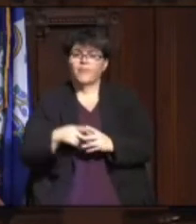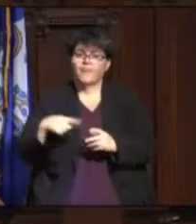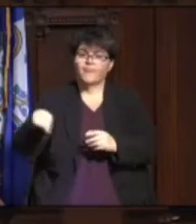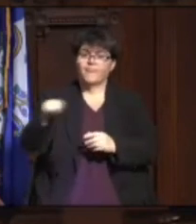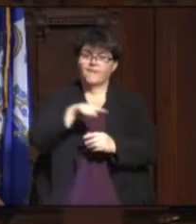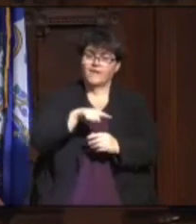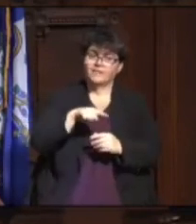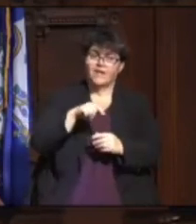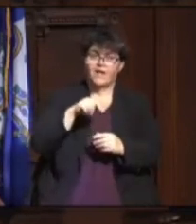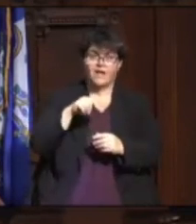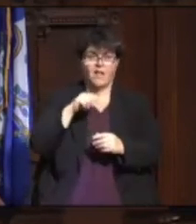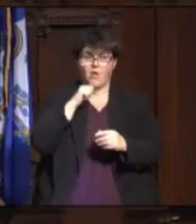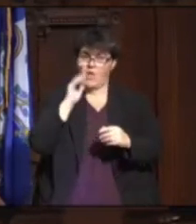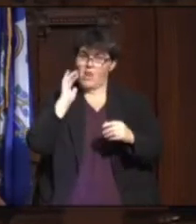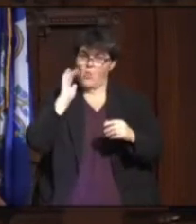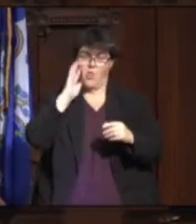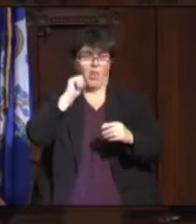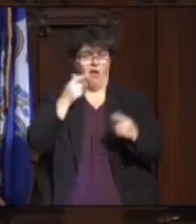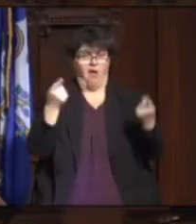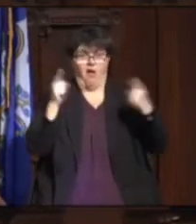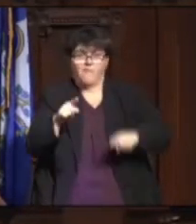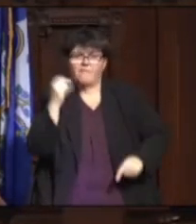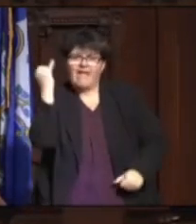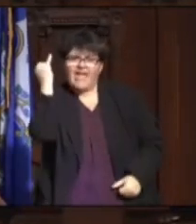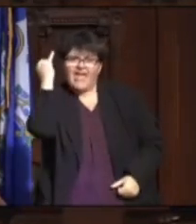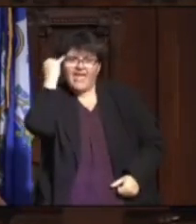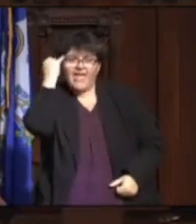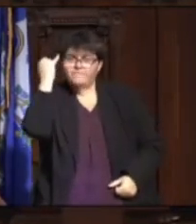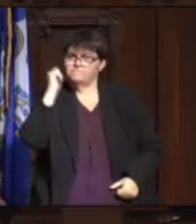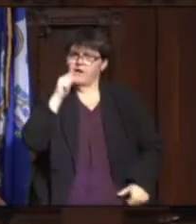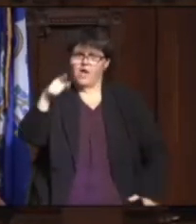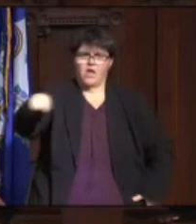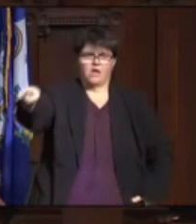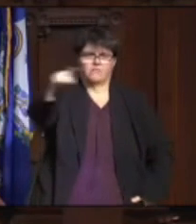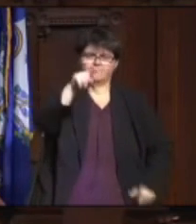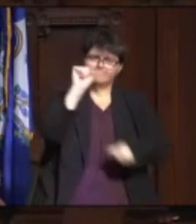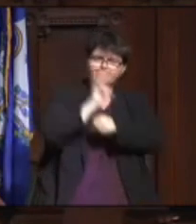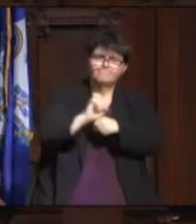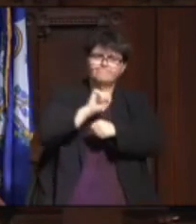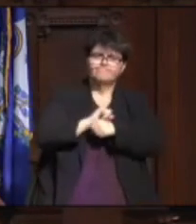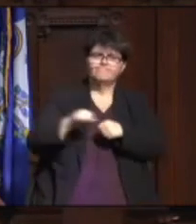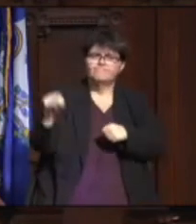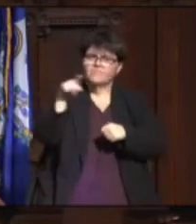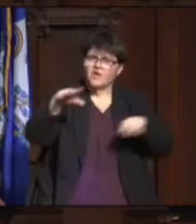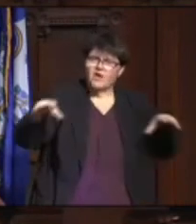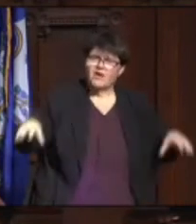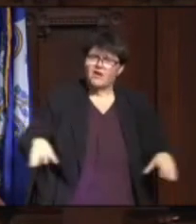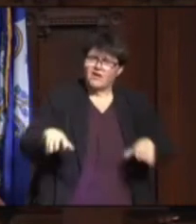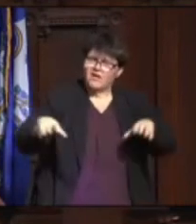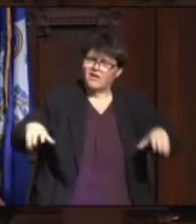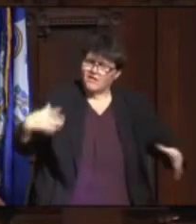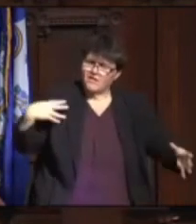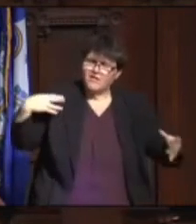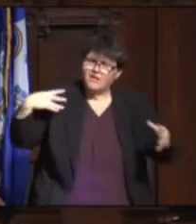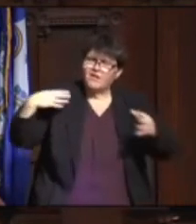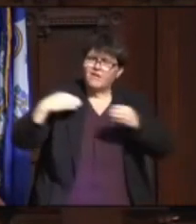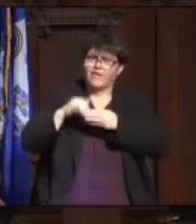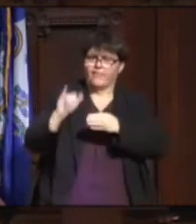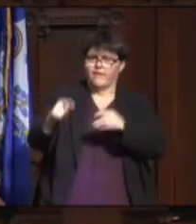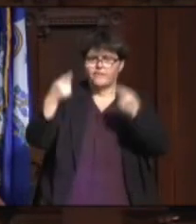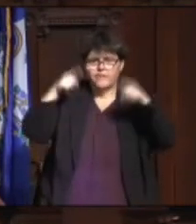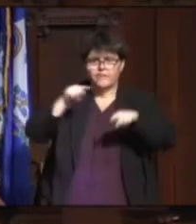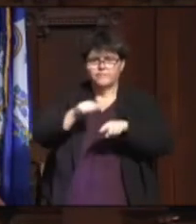your collective hard work over these last 4 years, which is the foundation for our next chapter of